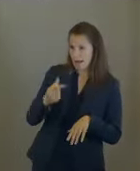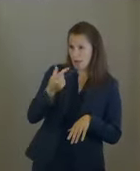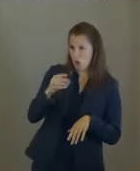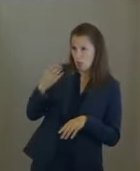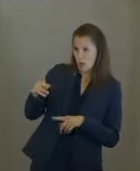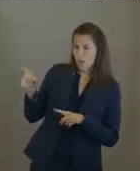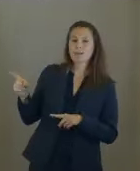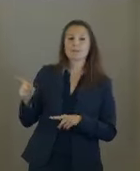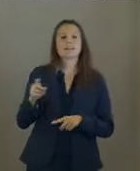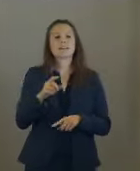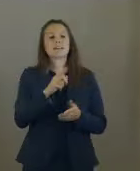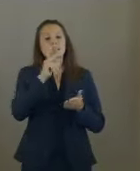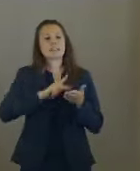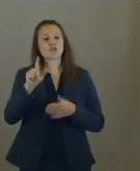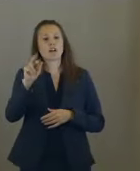Secretary Laura.